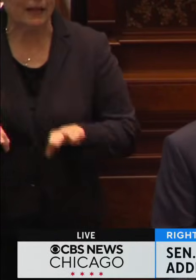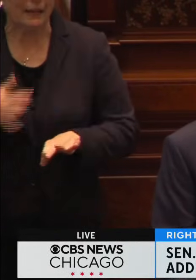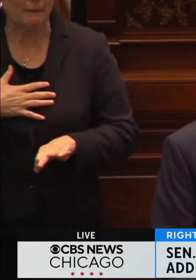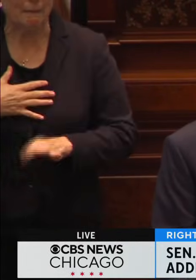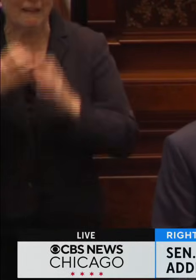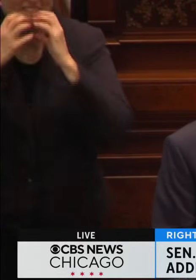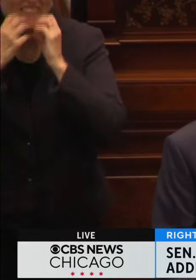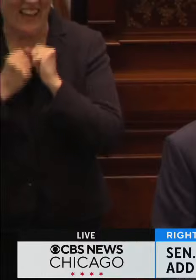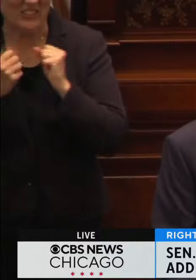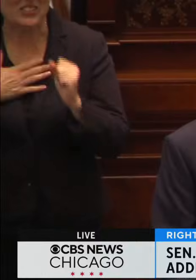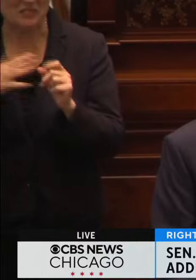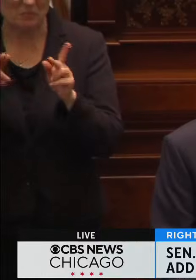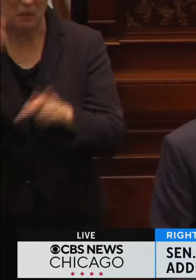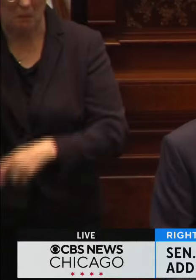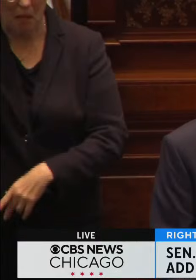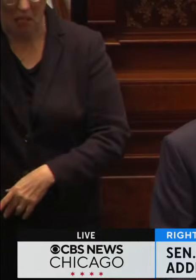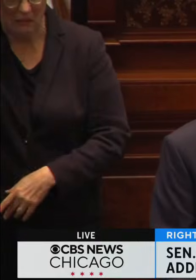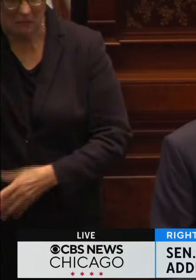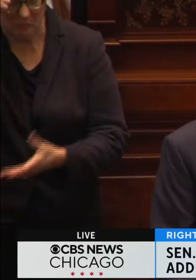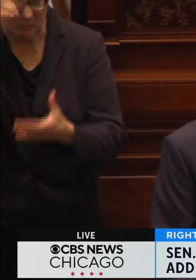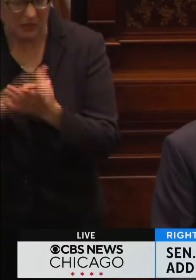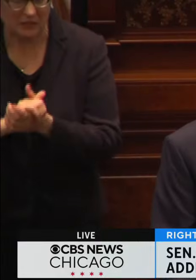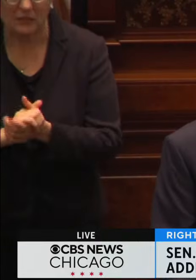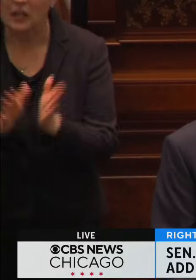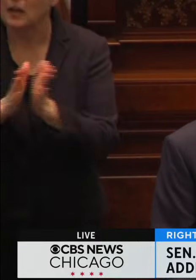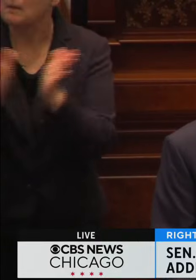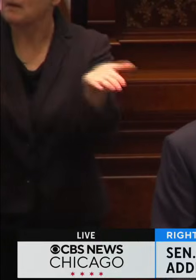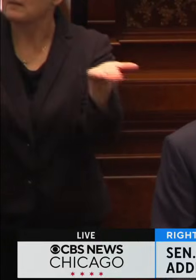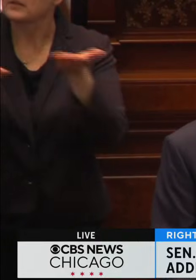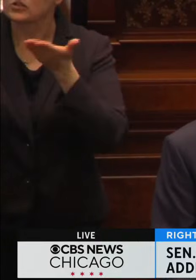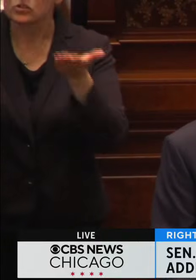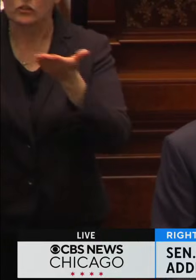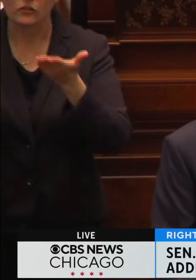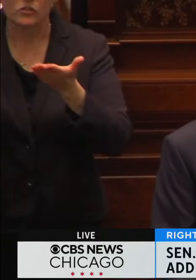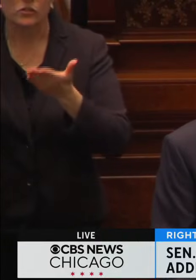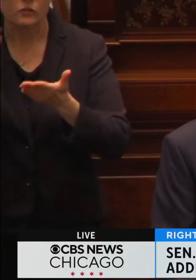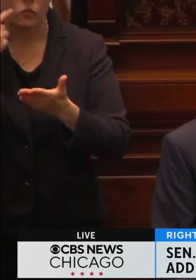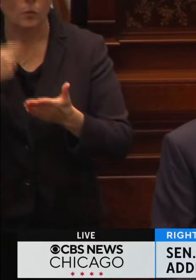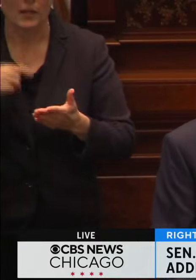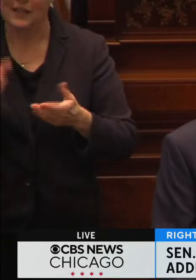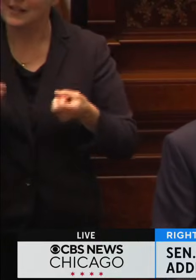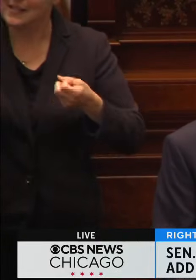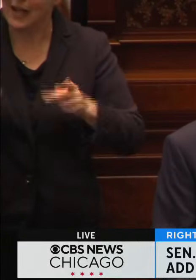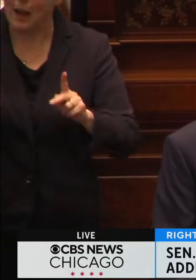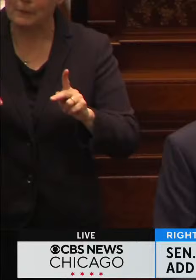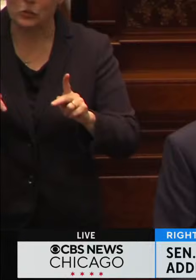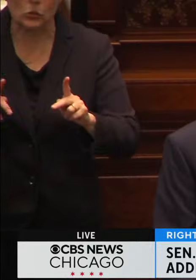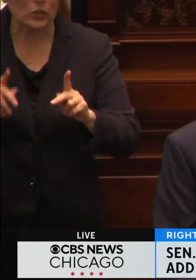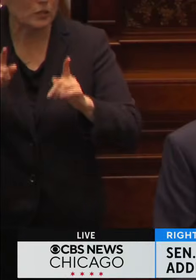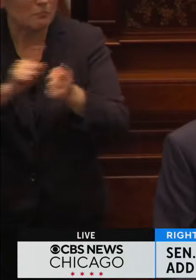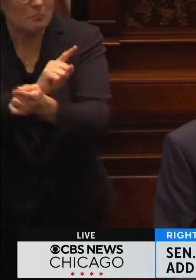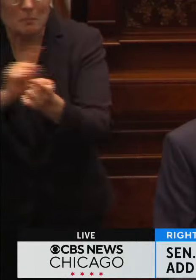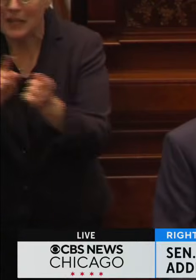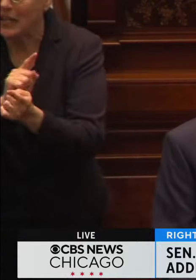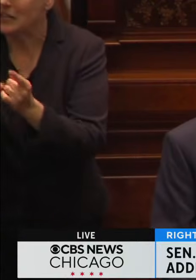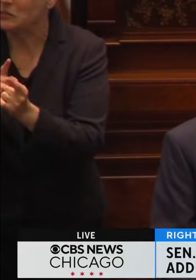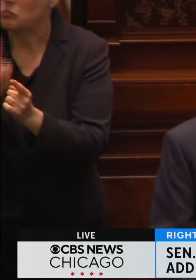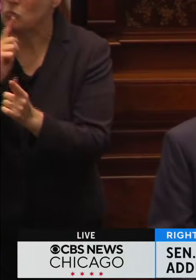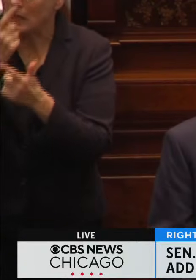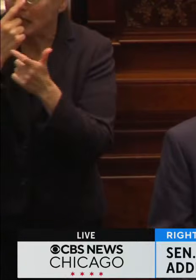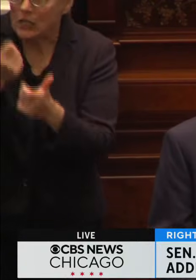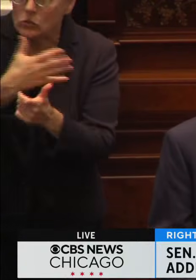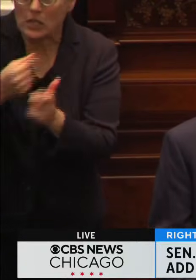my politics. Public service for me has been an opportunity to meet some of the most interesting and impressive people in our